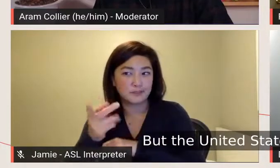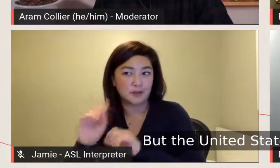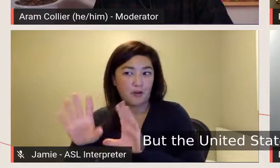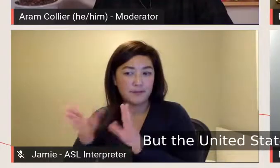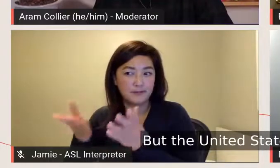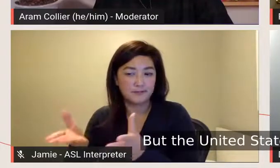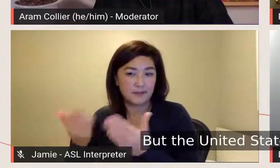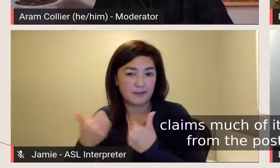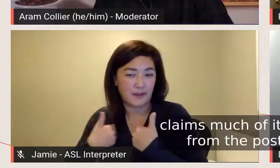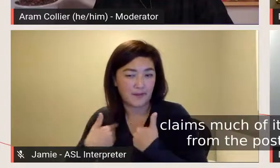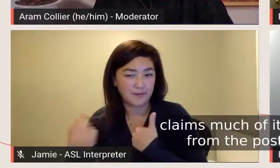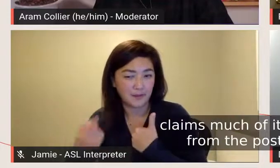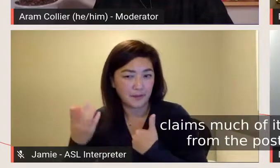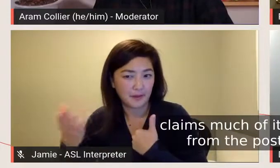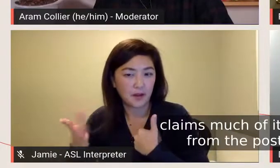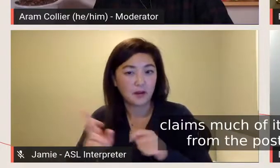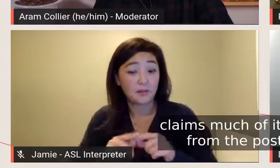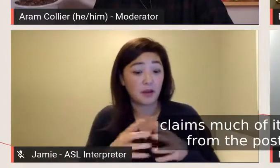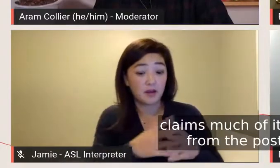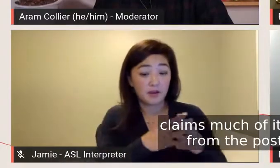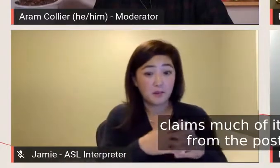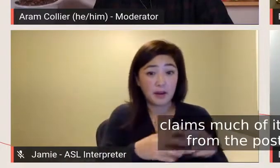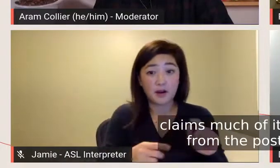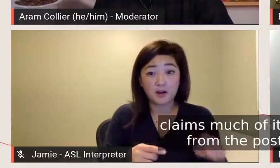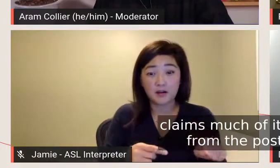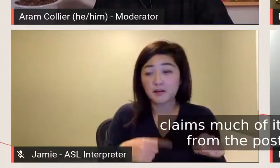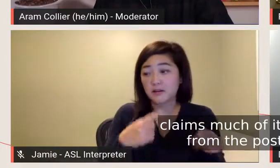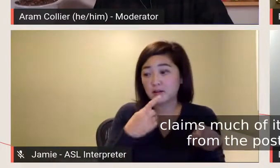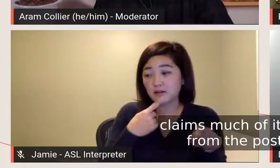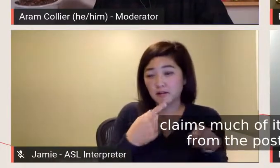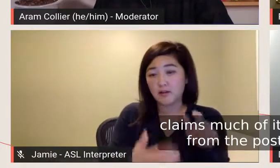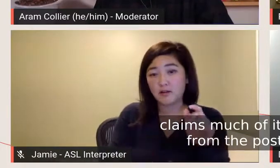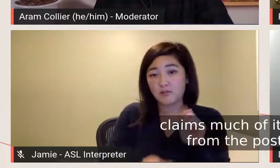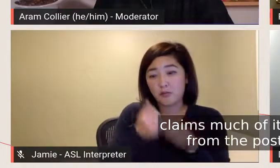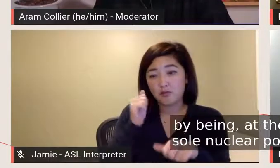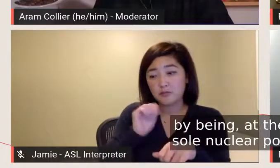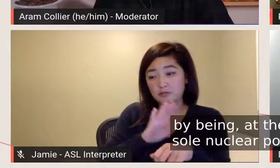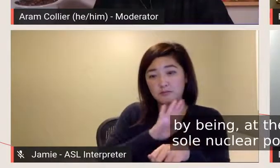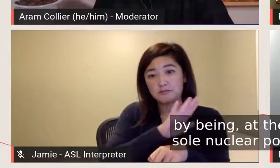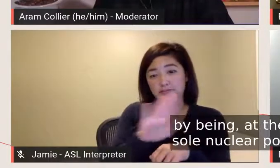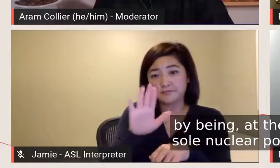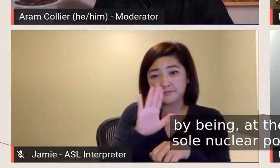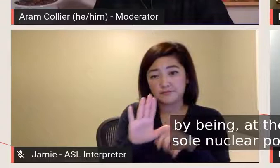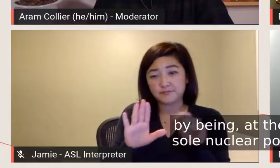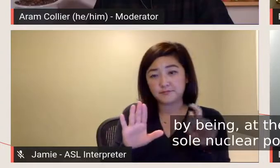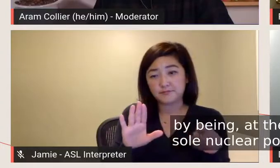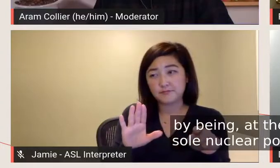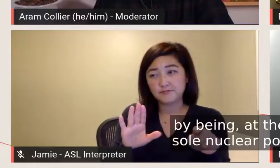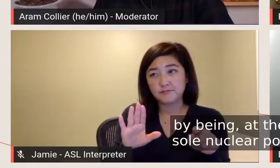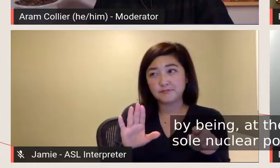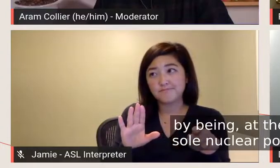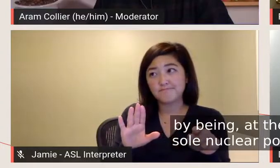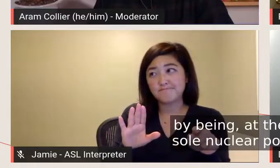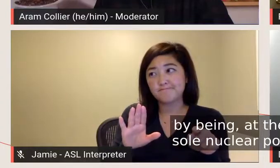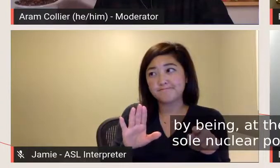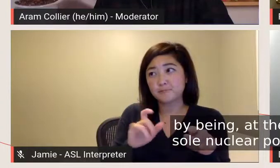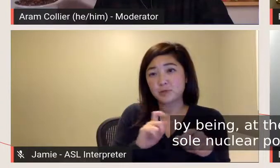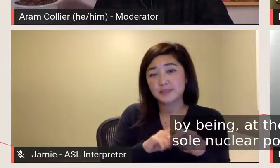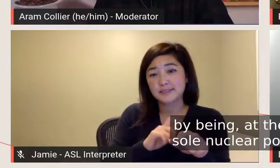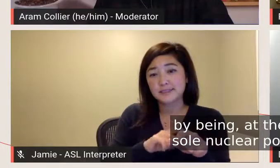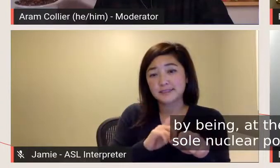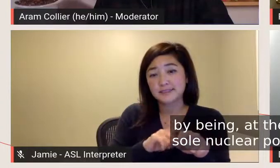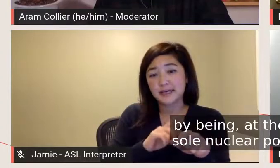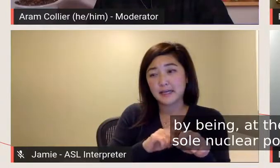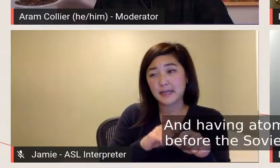also, I think, claims much of its hegemony from the post-war era by being, at the time, the sole